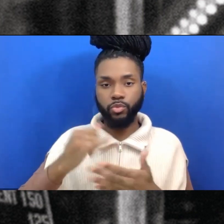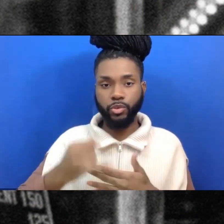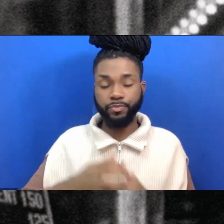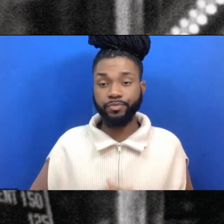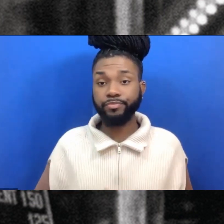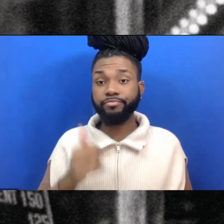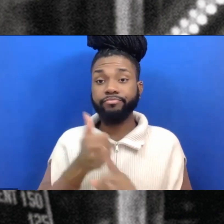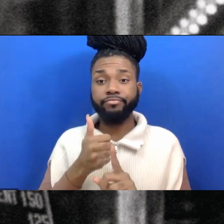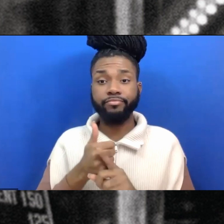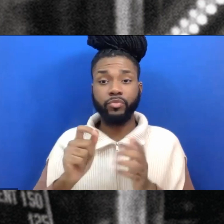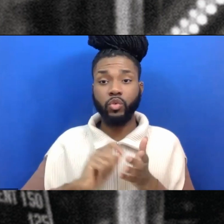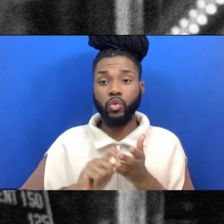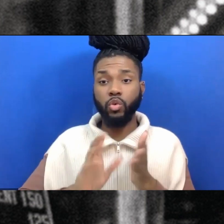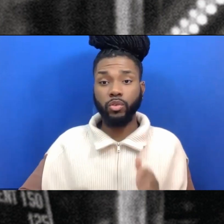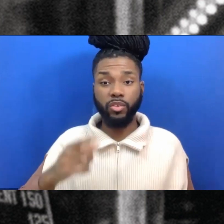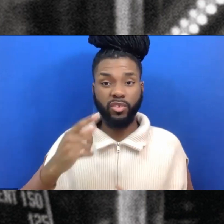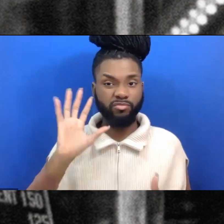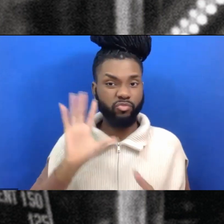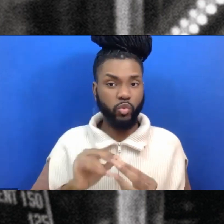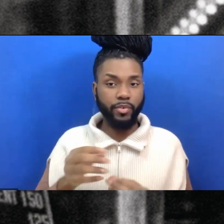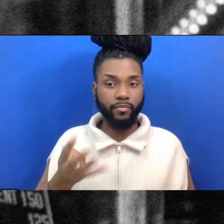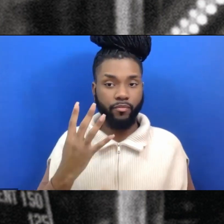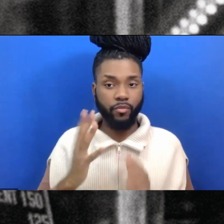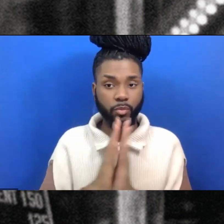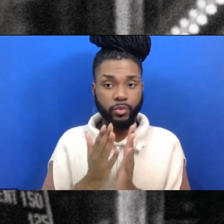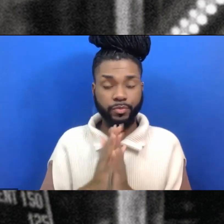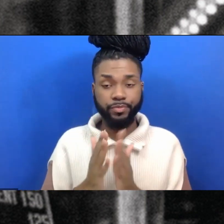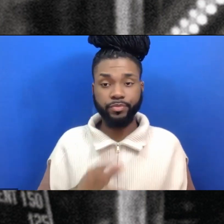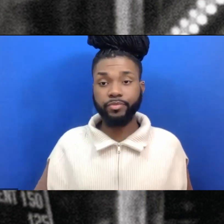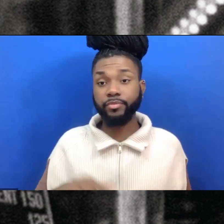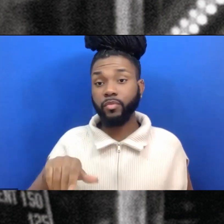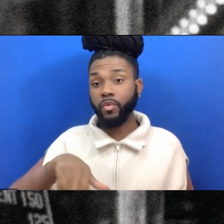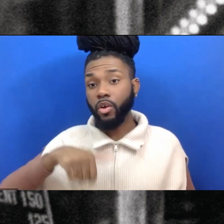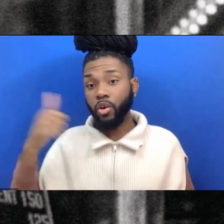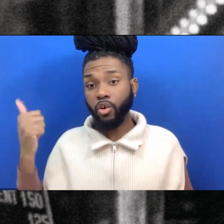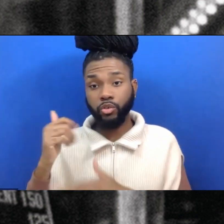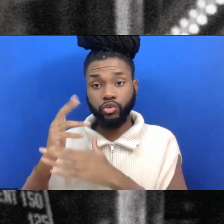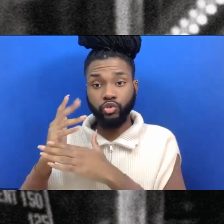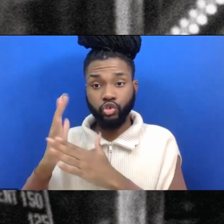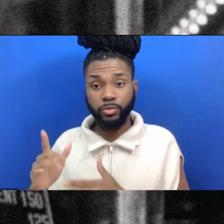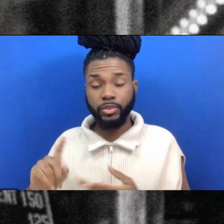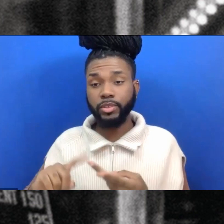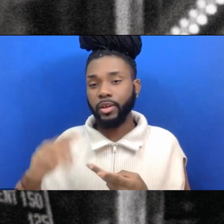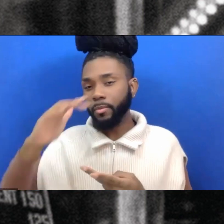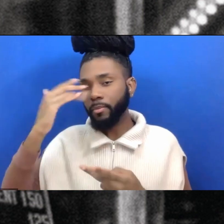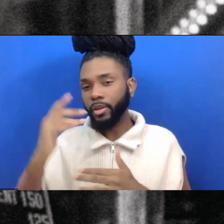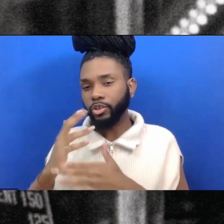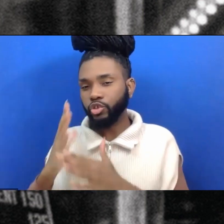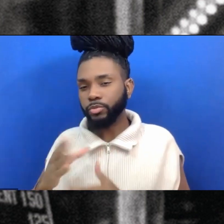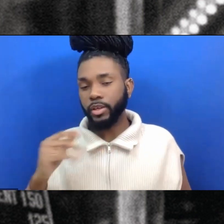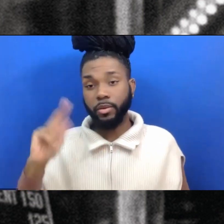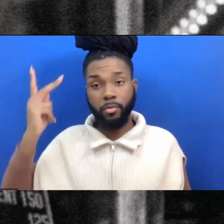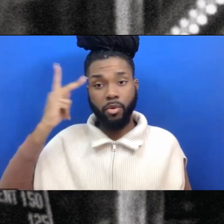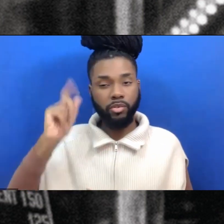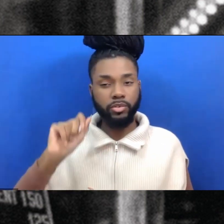She is the author of 4 books: Other Germans, Black Germans and the Politics of